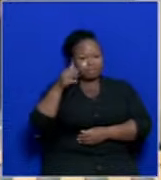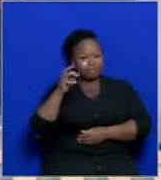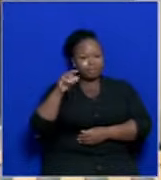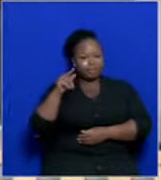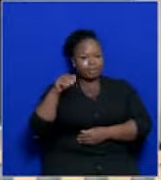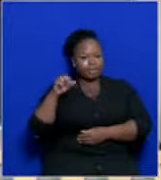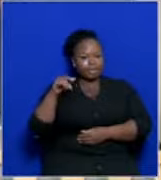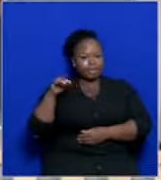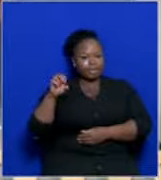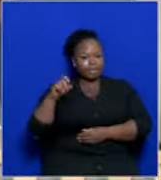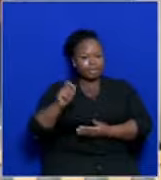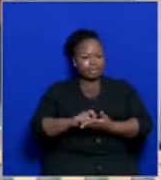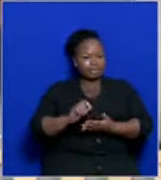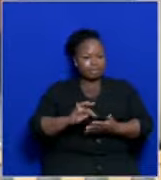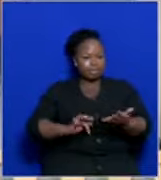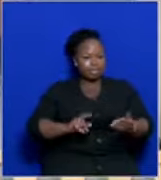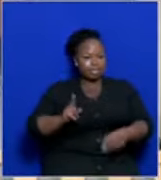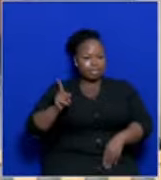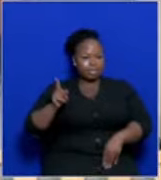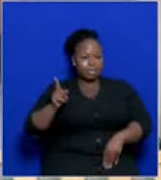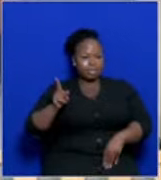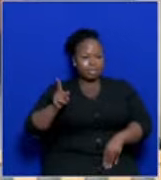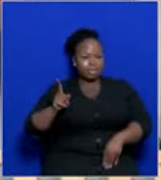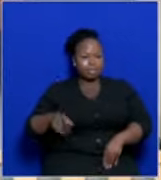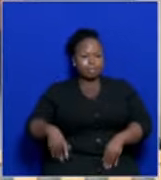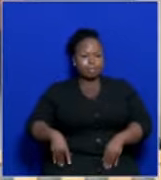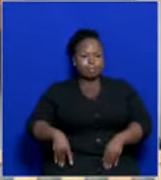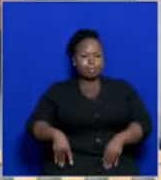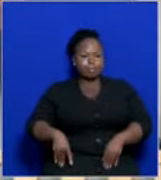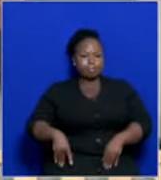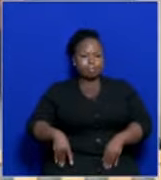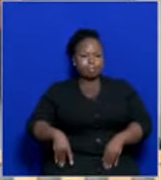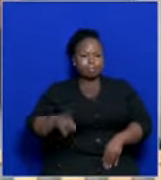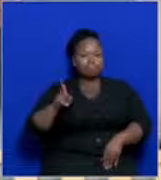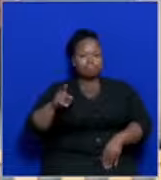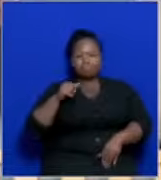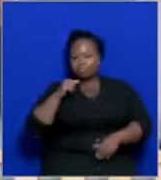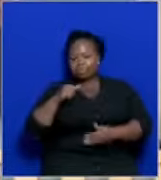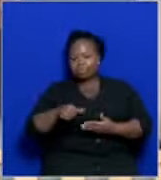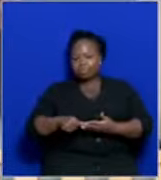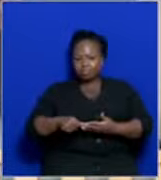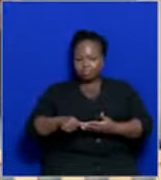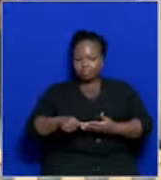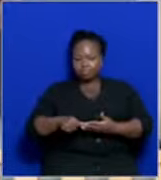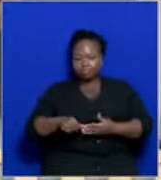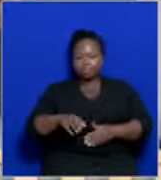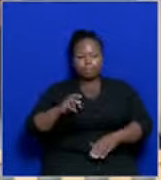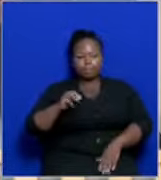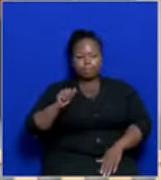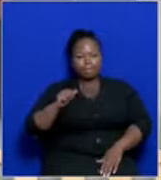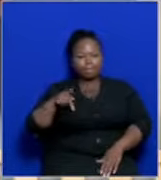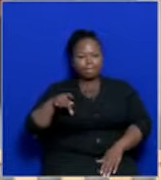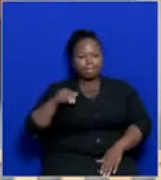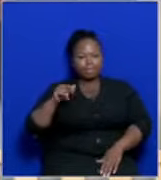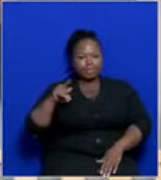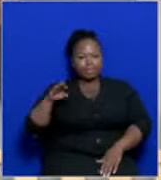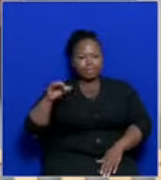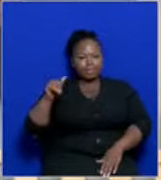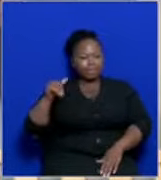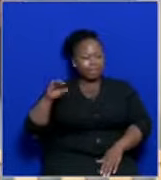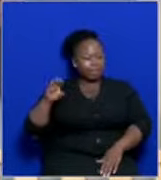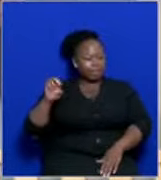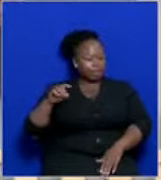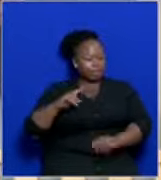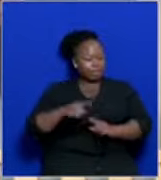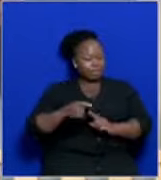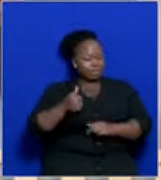statement. And this letter, Chief Mapiyeye had addressed to the Executive Director of